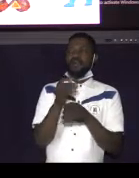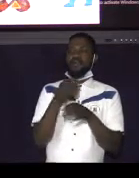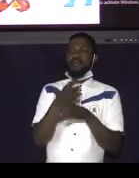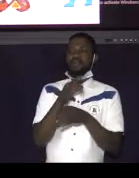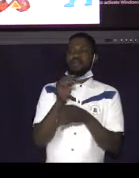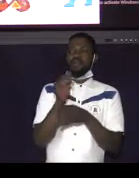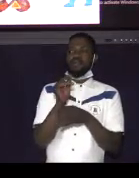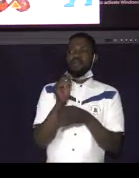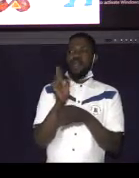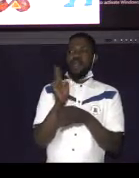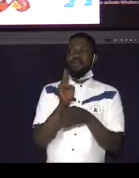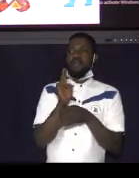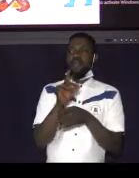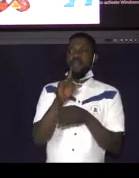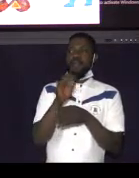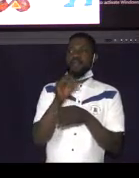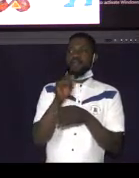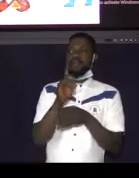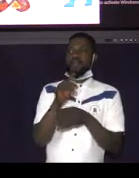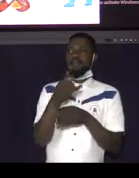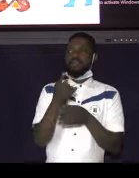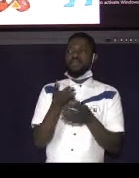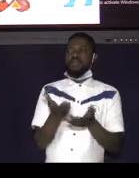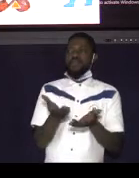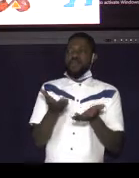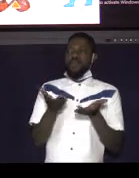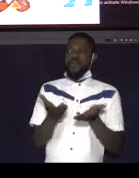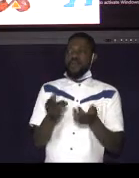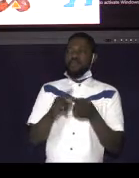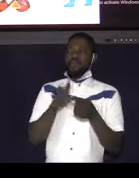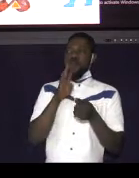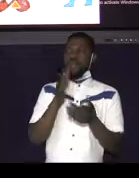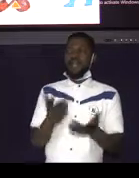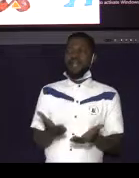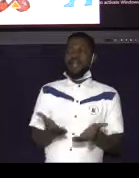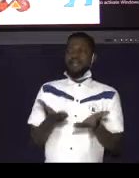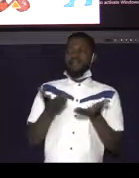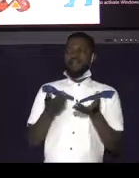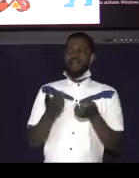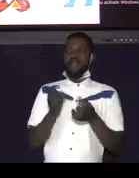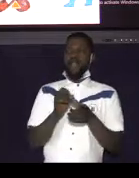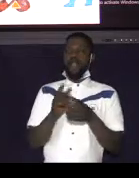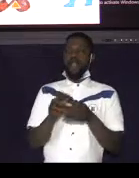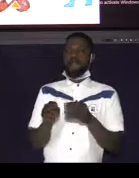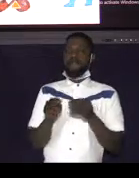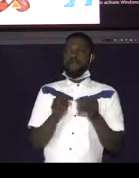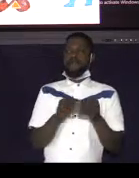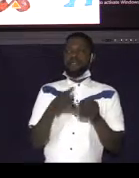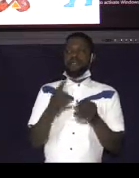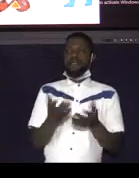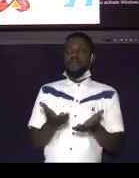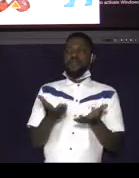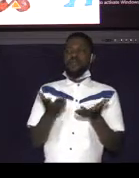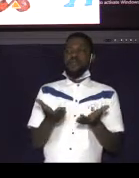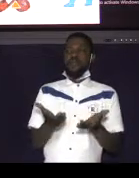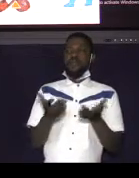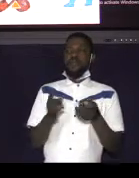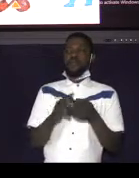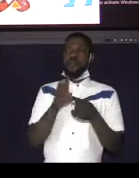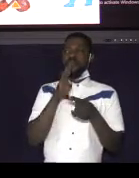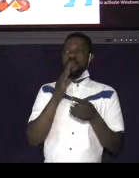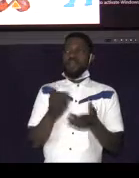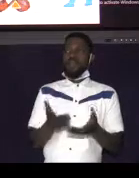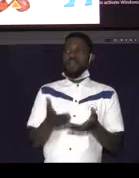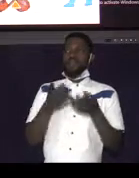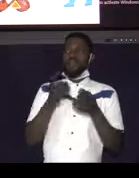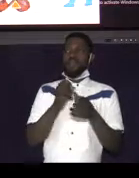applied. Then load, that's the weight to be lifted or moved. That's the load. The weight to be lifted